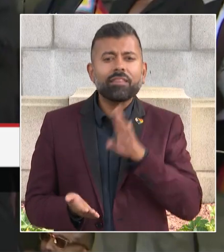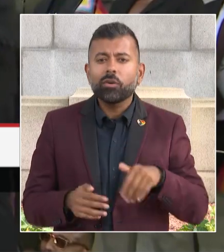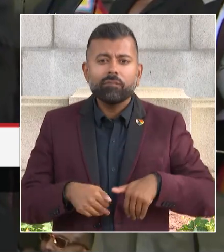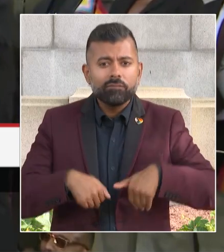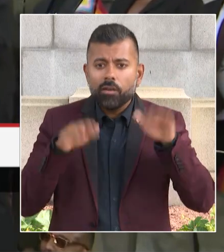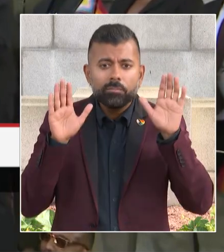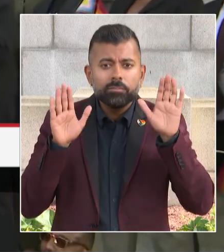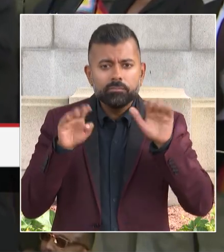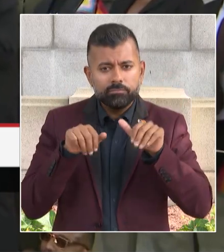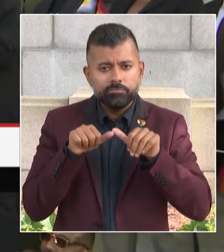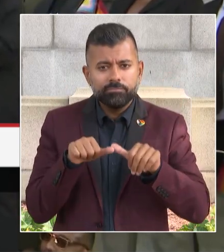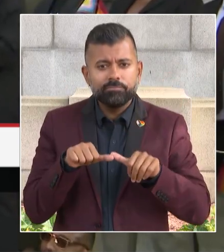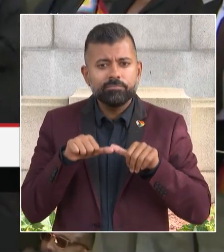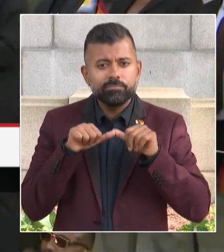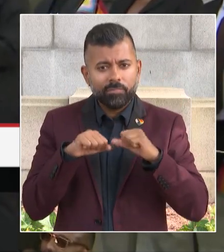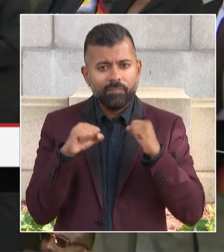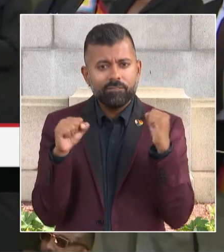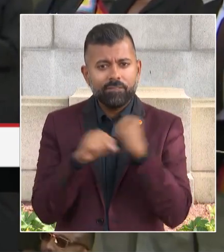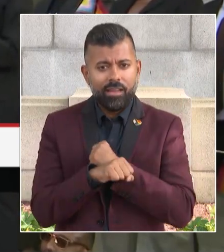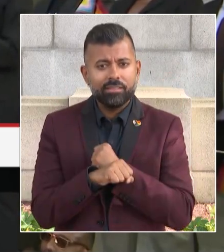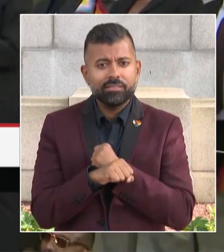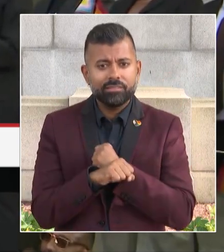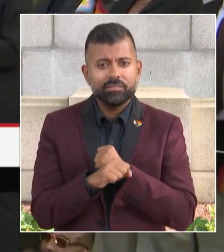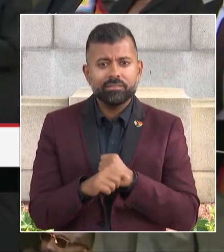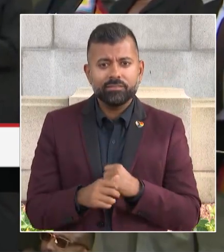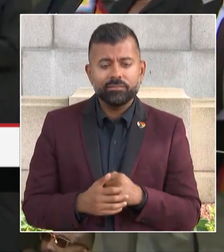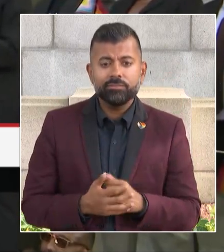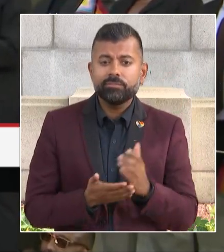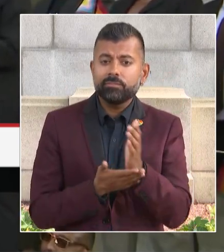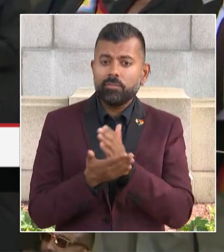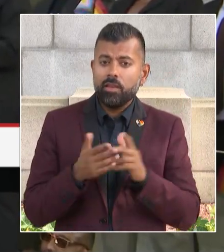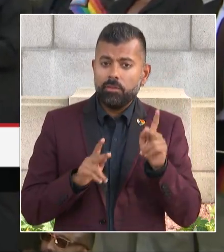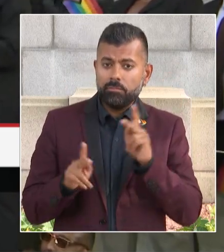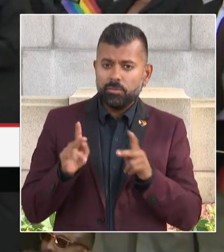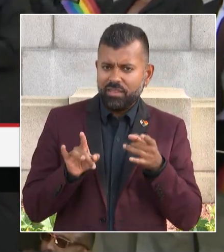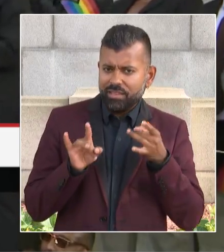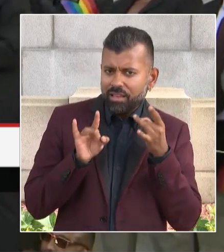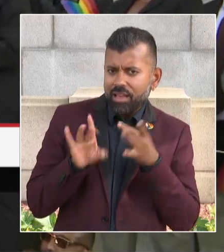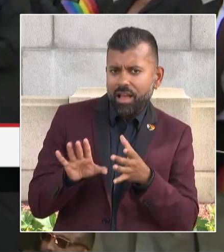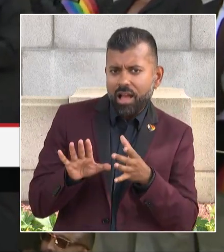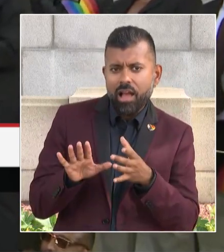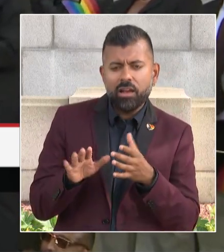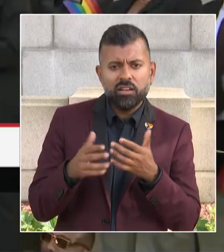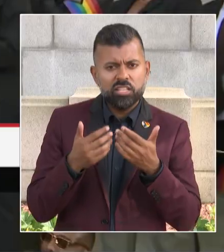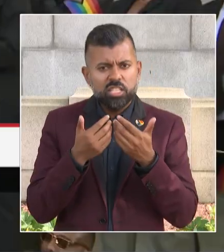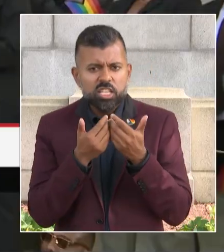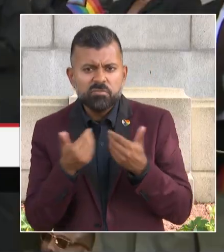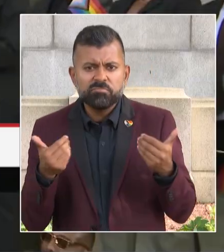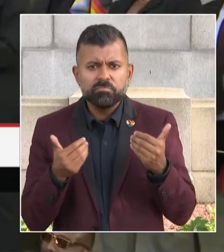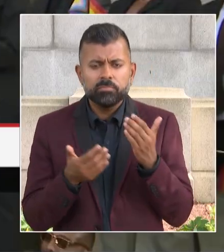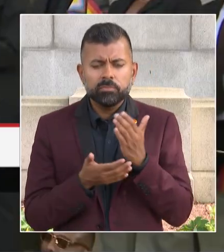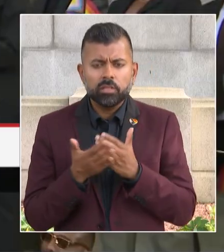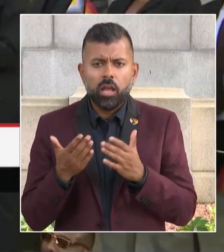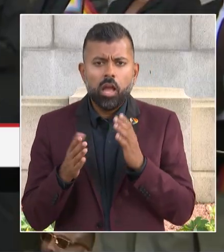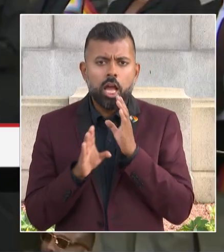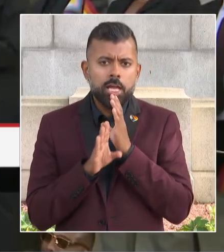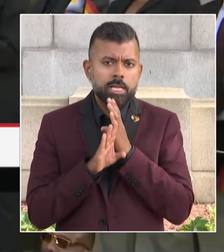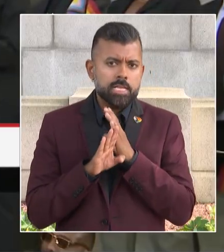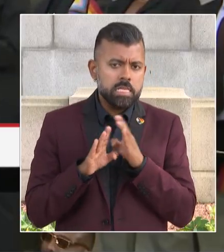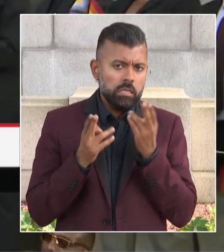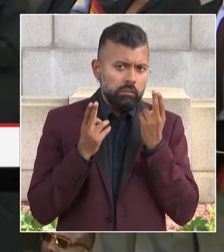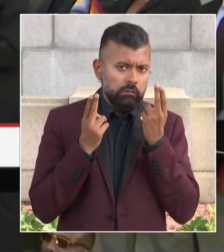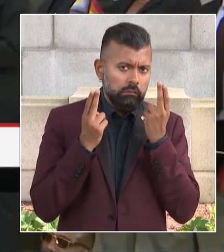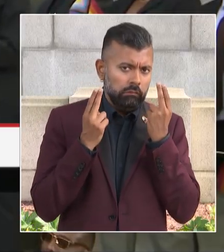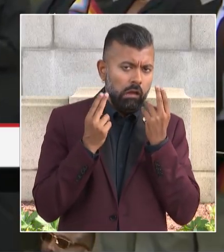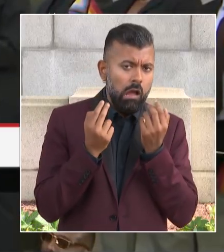of hate and division, there have been some who have stepped back. And that is not who we are in DC. We step forward,